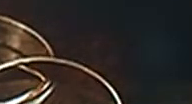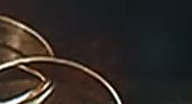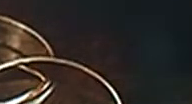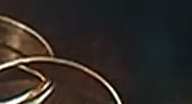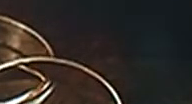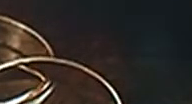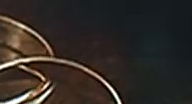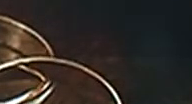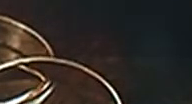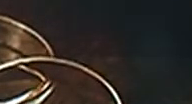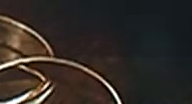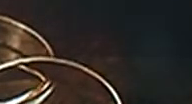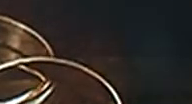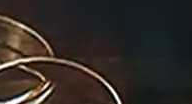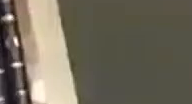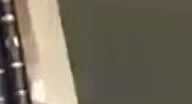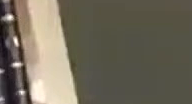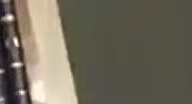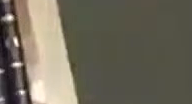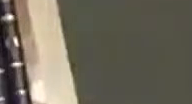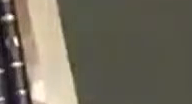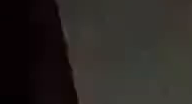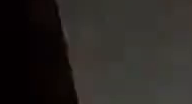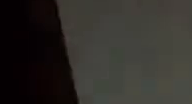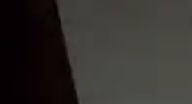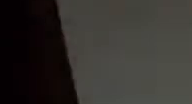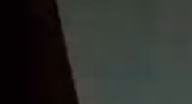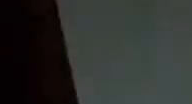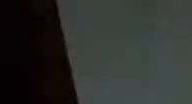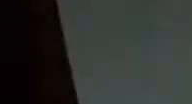Thank you so much, Victoria, for having me on board.